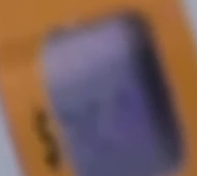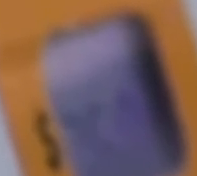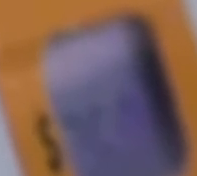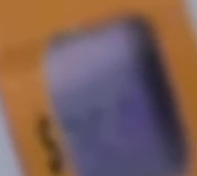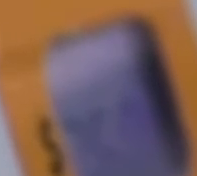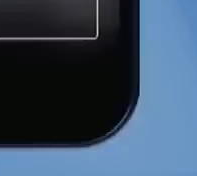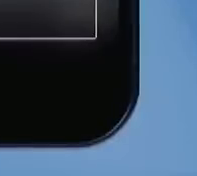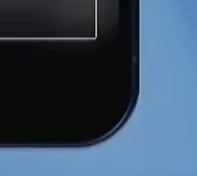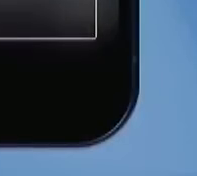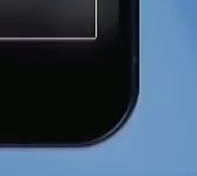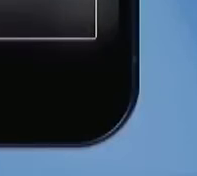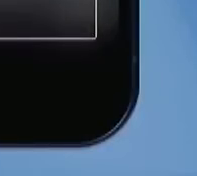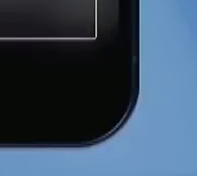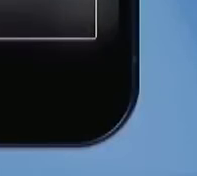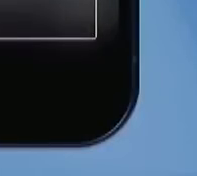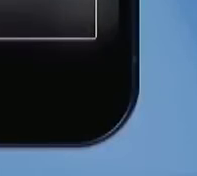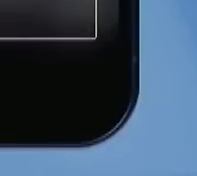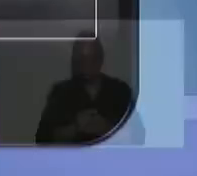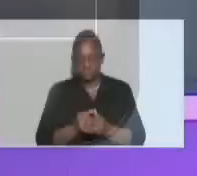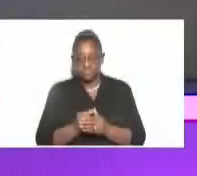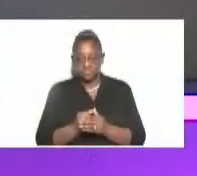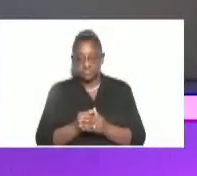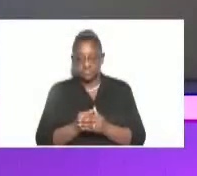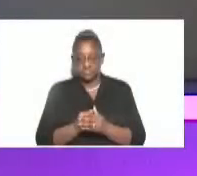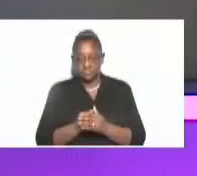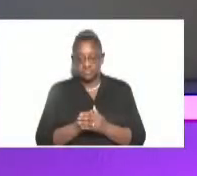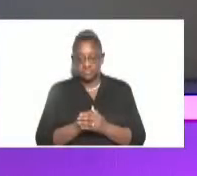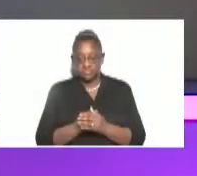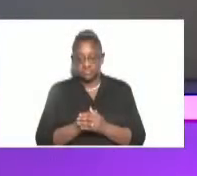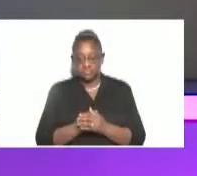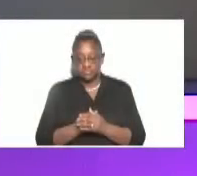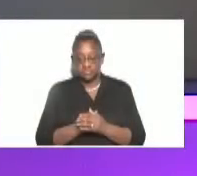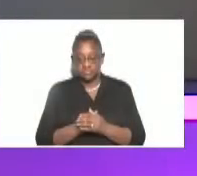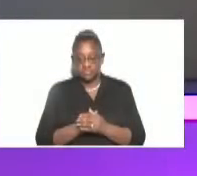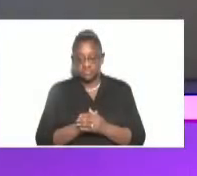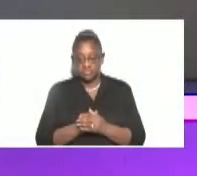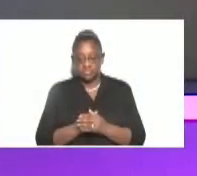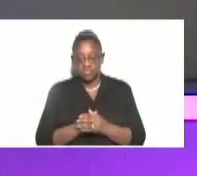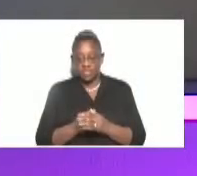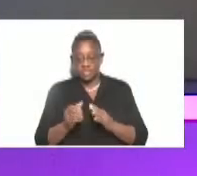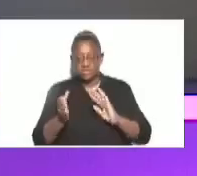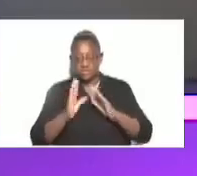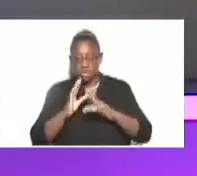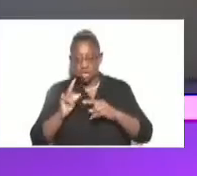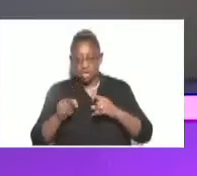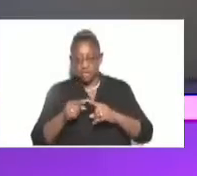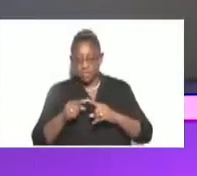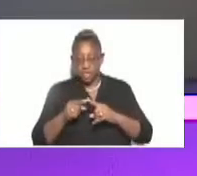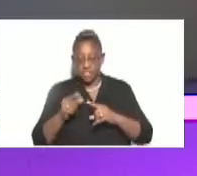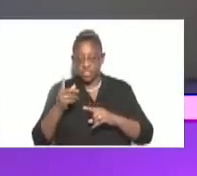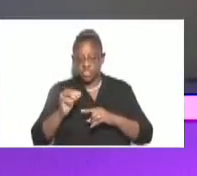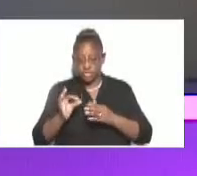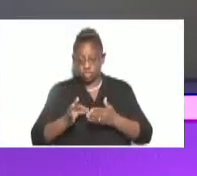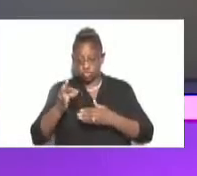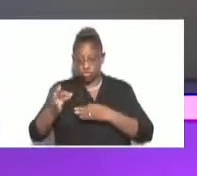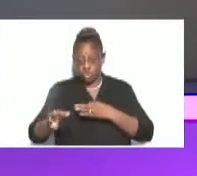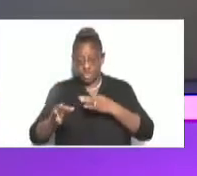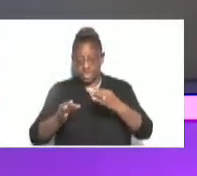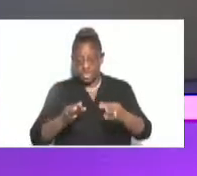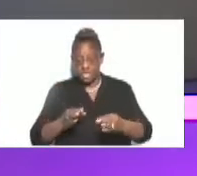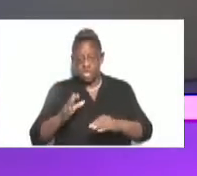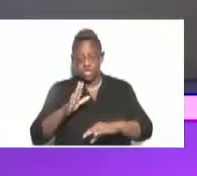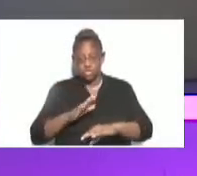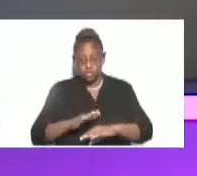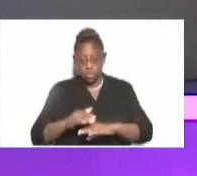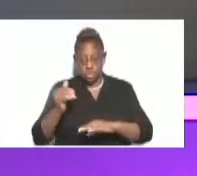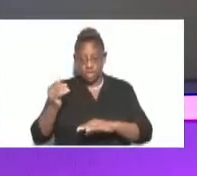Focal Smart Pass now and fuel up faster today. Well, as indicated earlier, the Trade Union Congress is tonight calling for